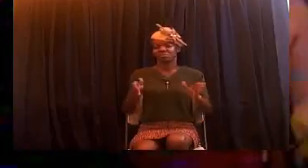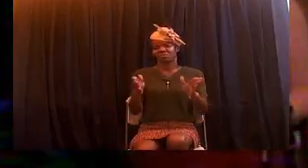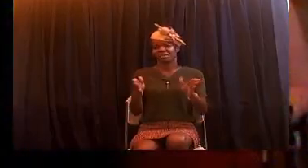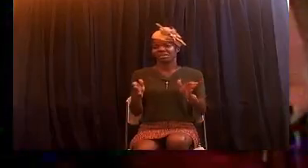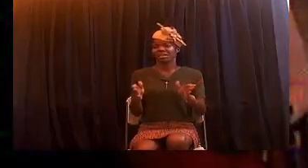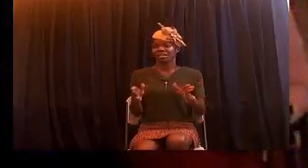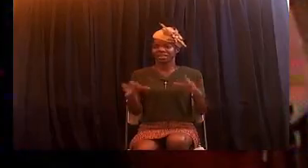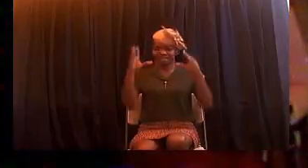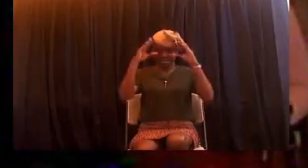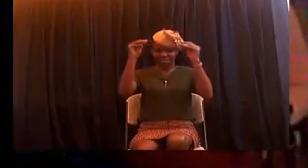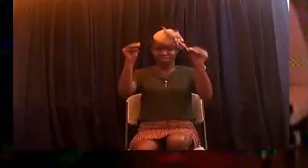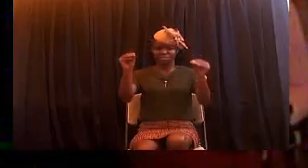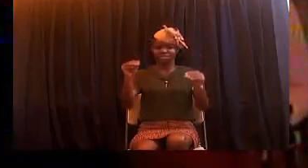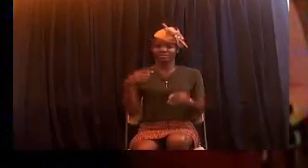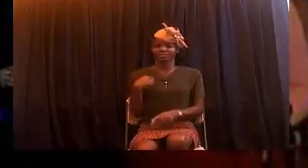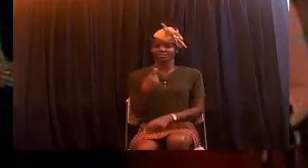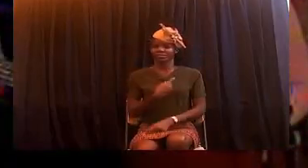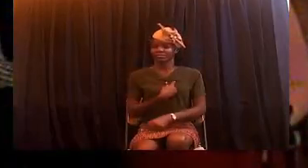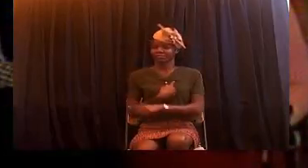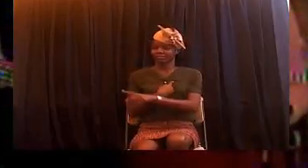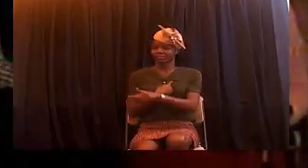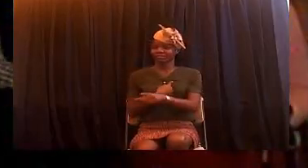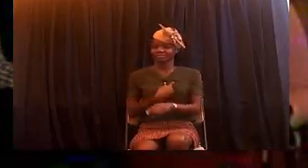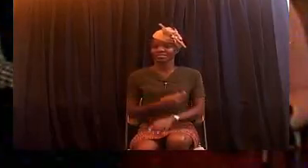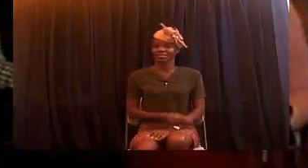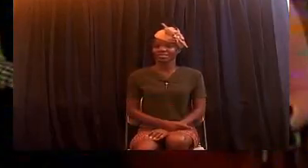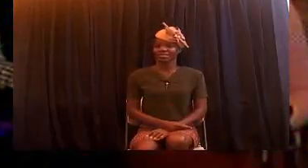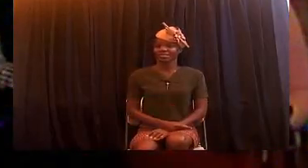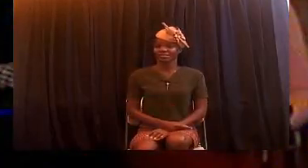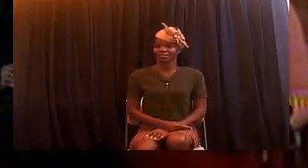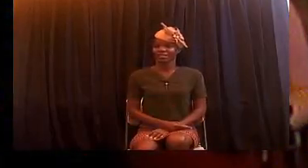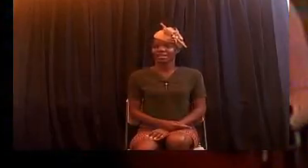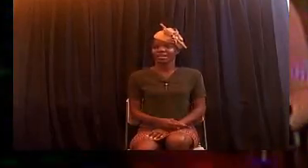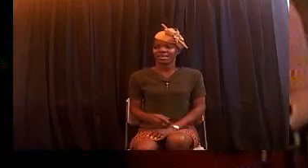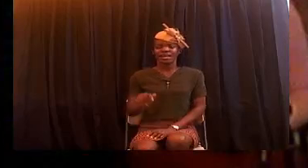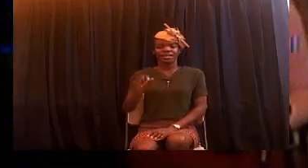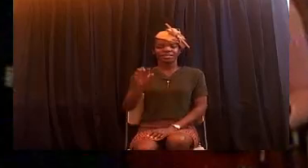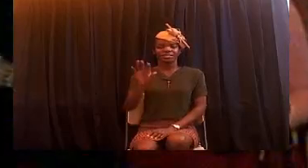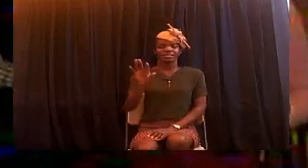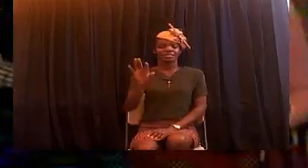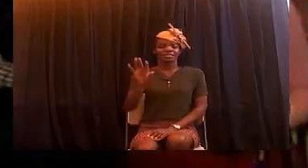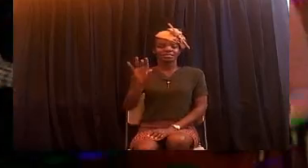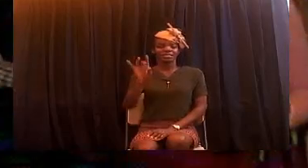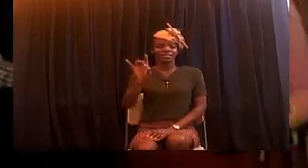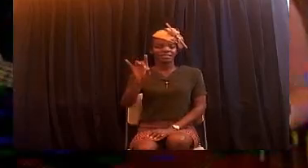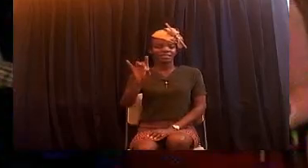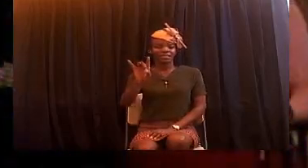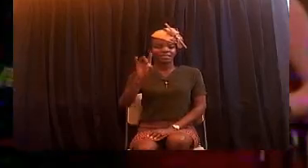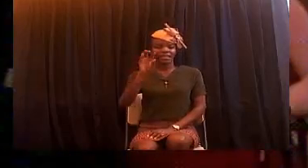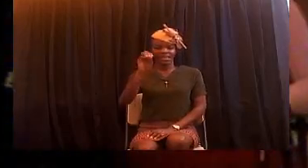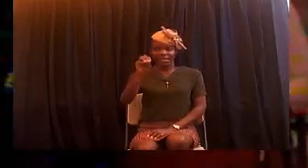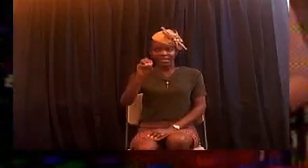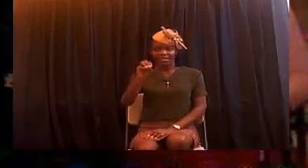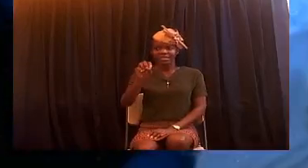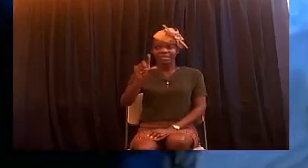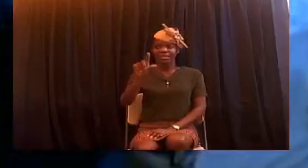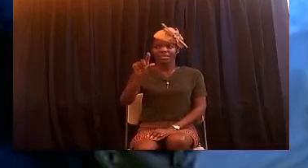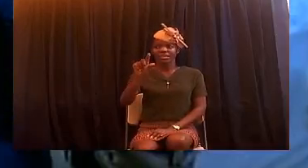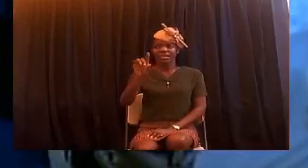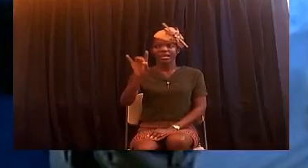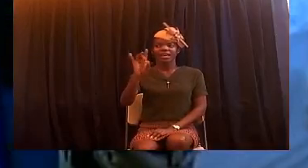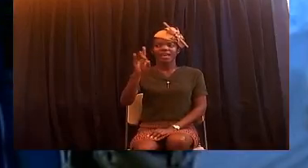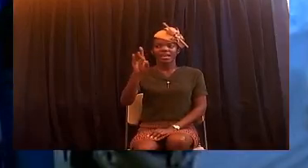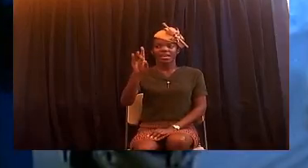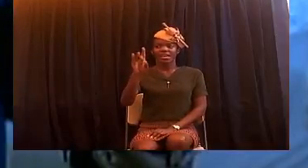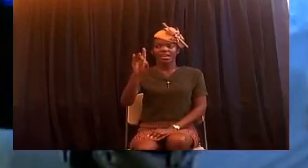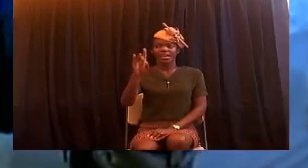they teach us. It is called the 80-20 rule. The 80-20 rule. And what